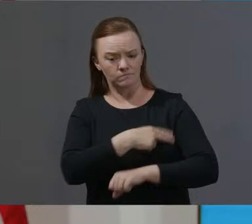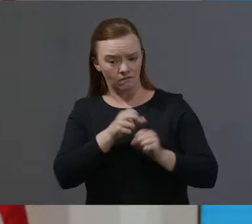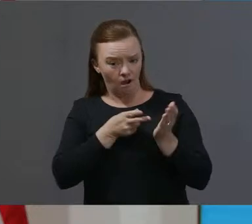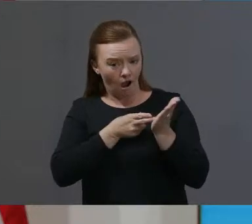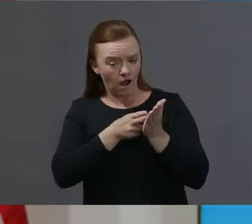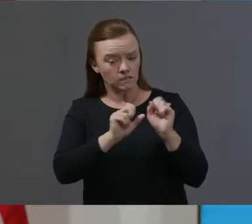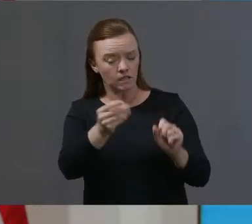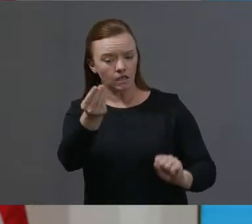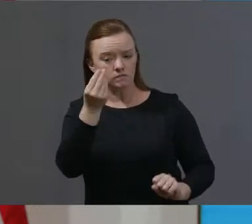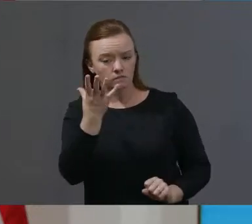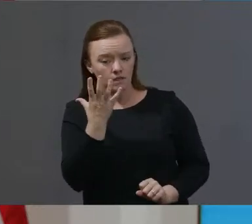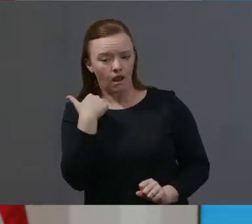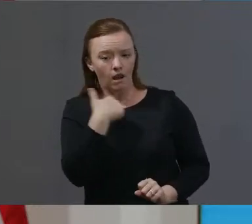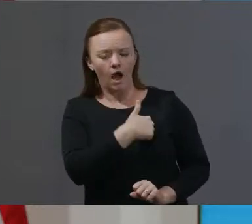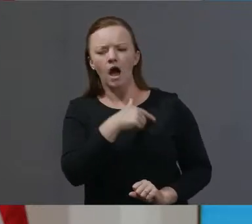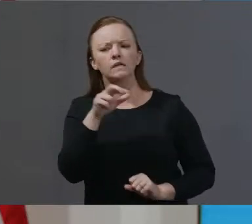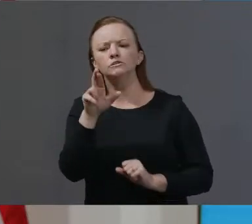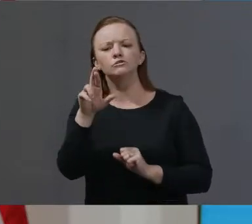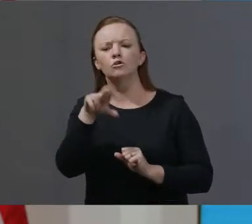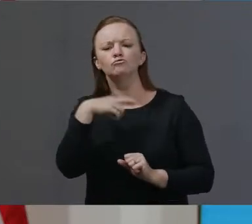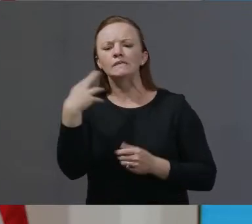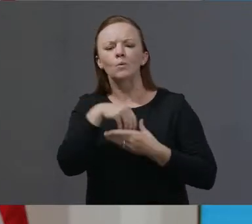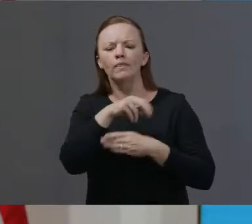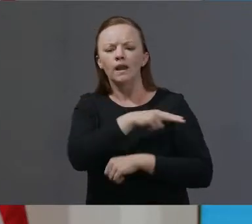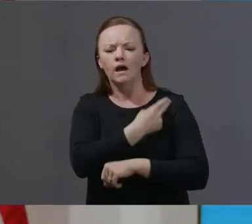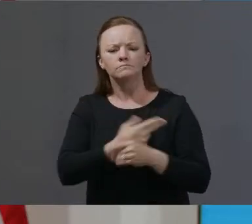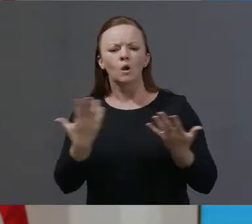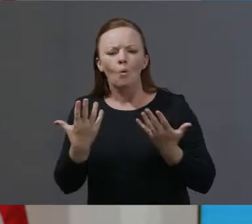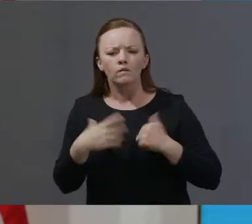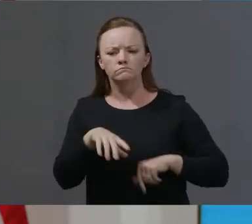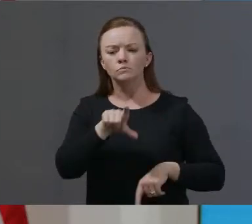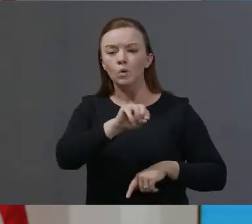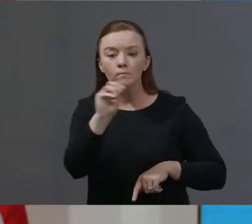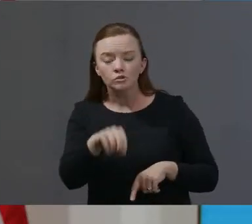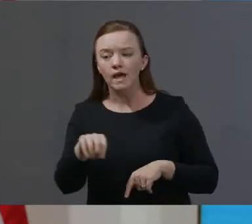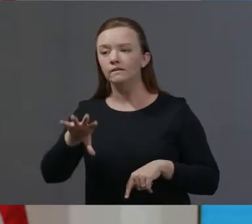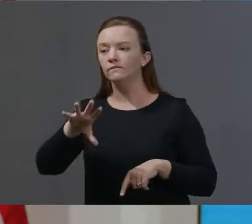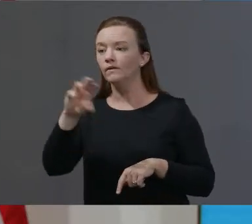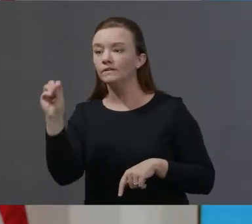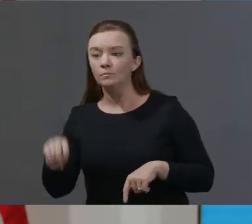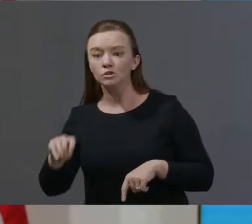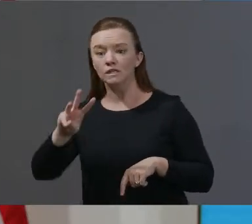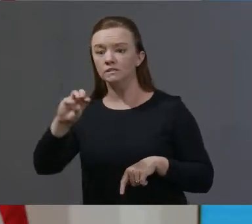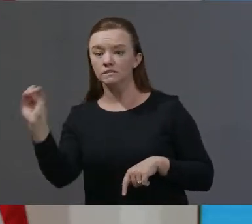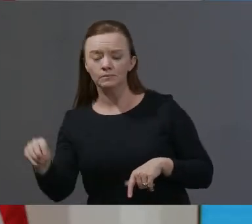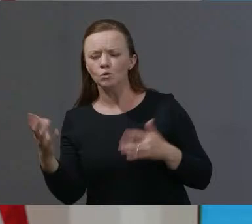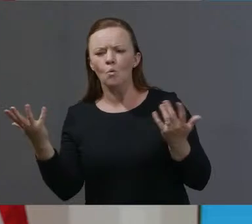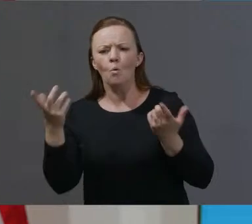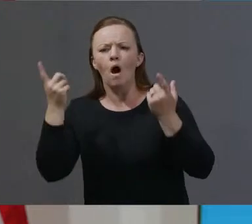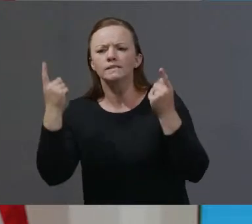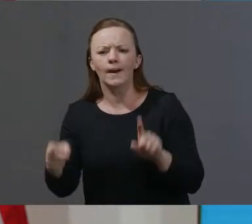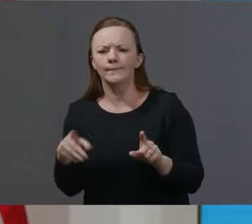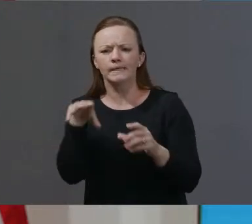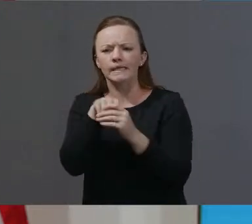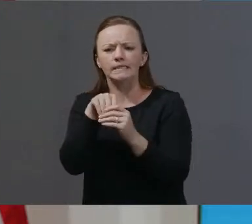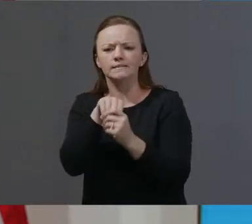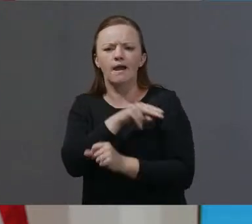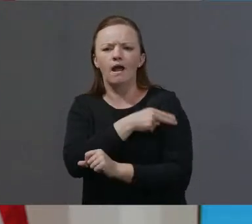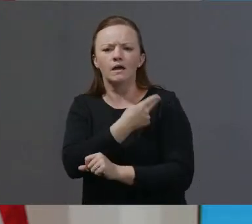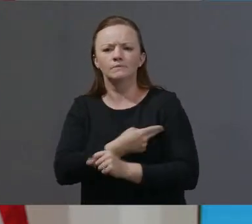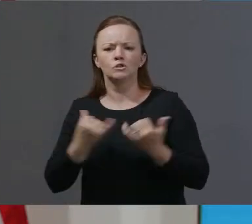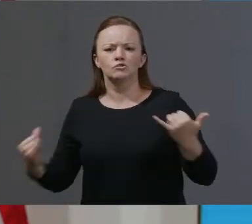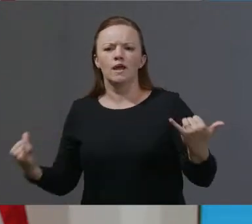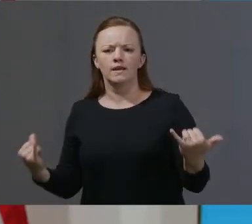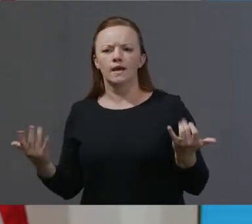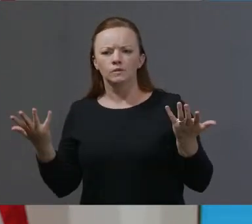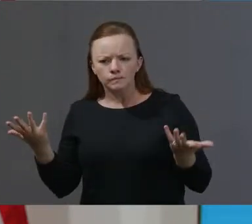far as is it 20%, 50%, 60%? What is really happening right now